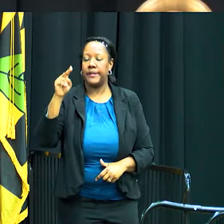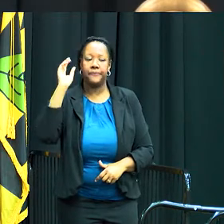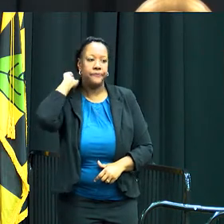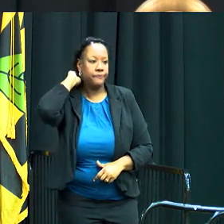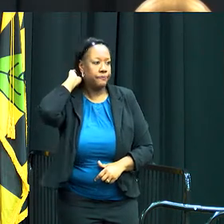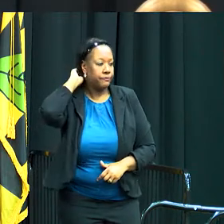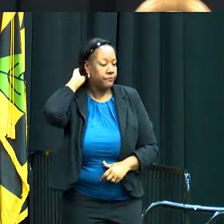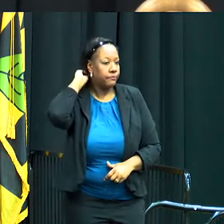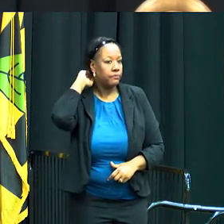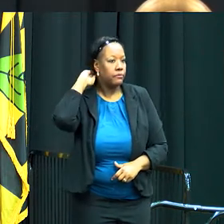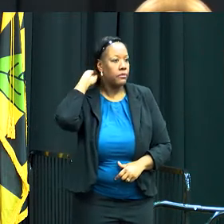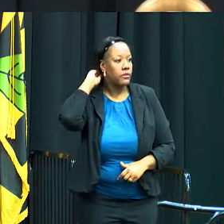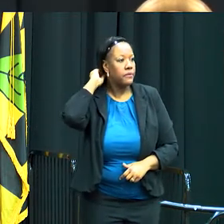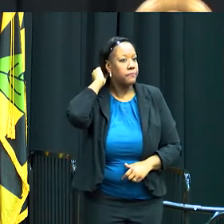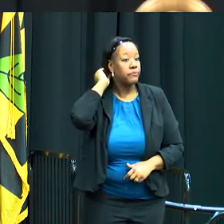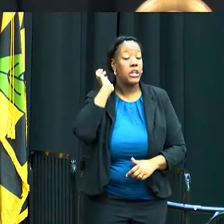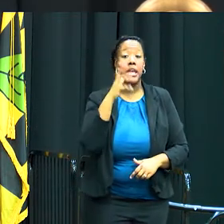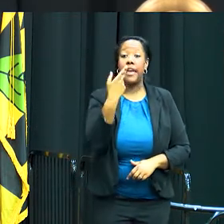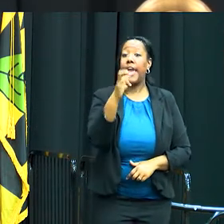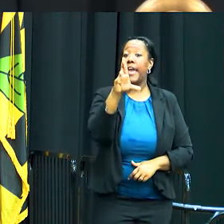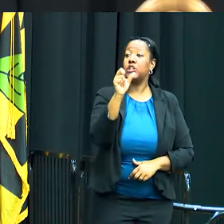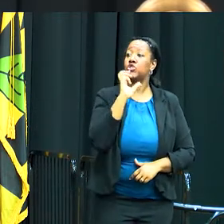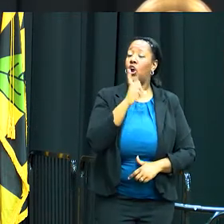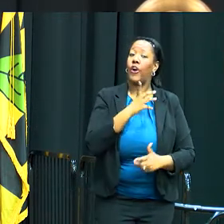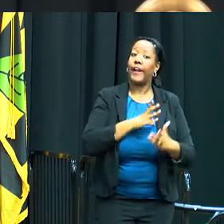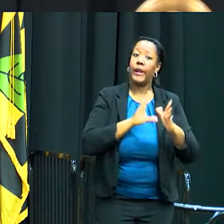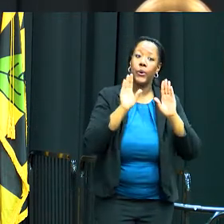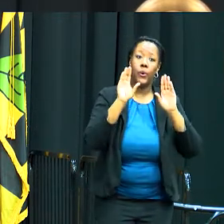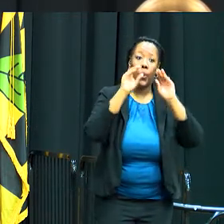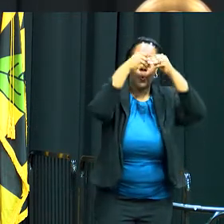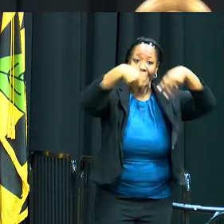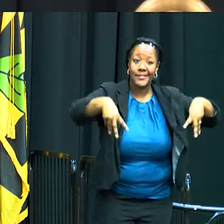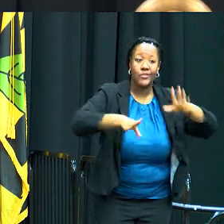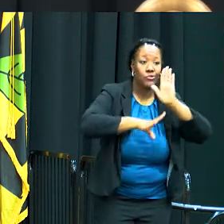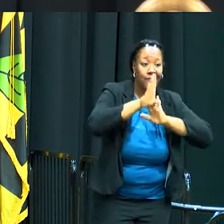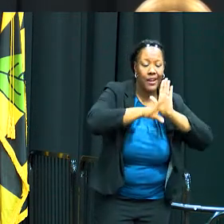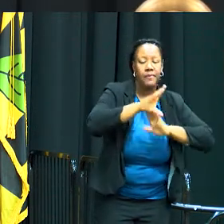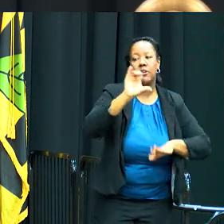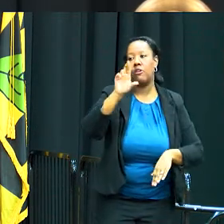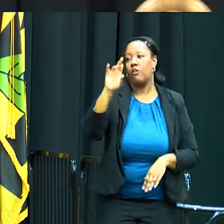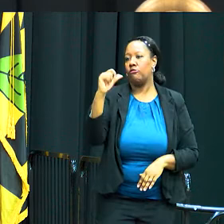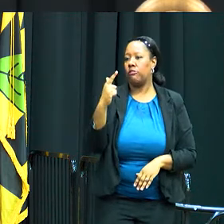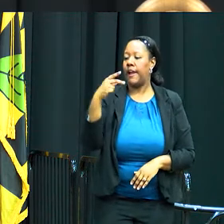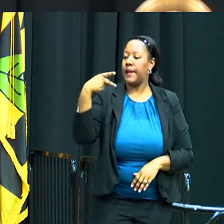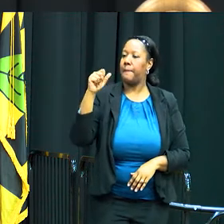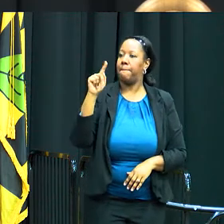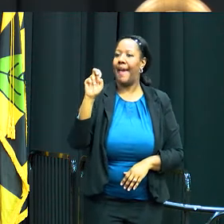Vice President for Human Resources and Organizational Development, Craig Patnow.